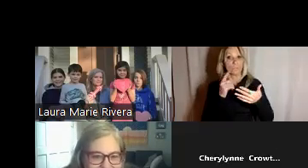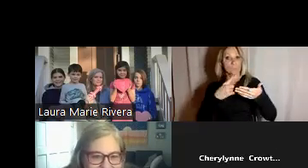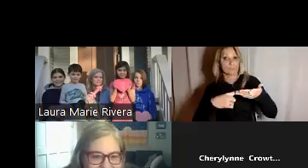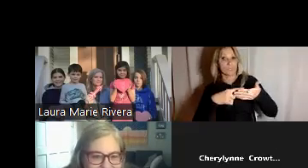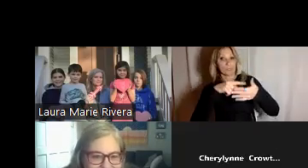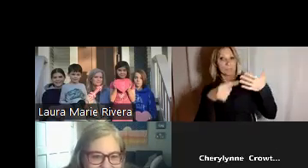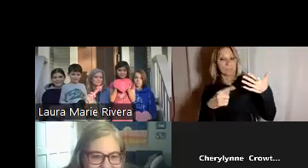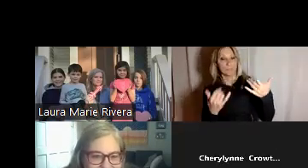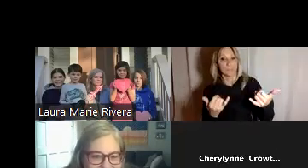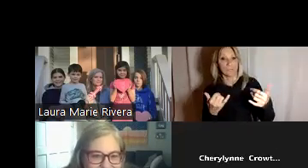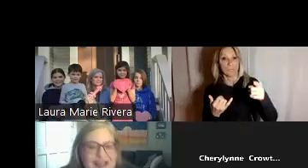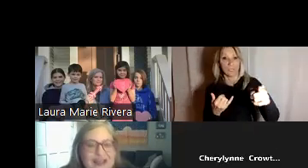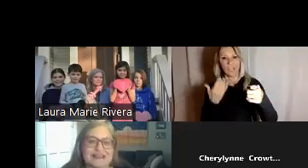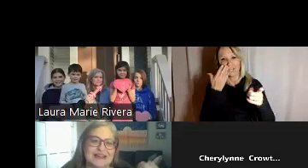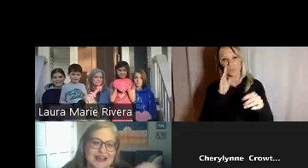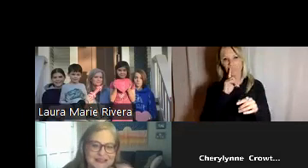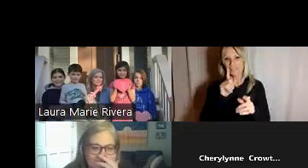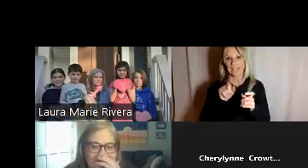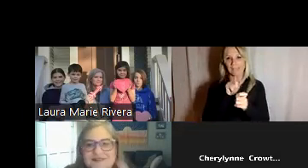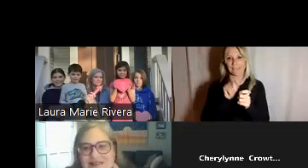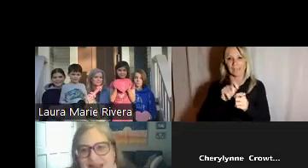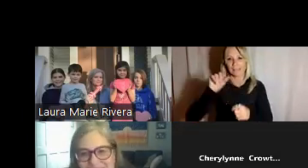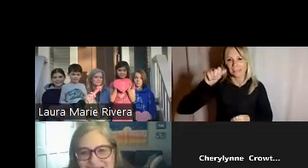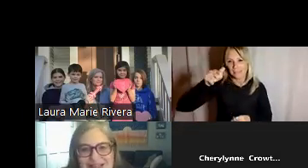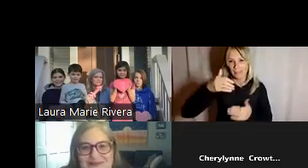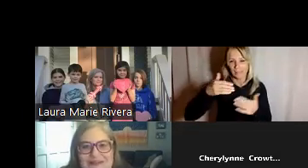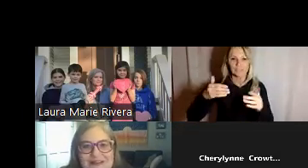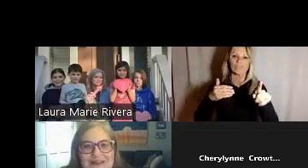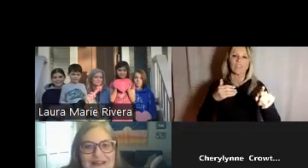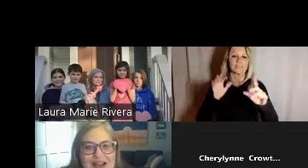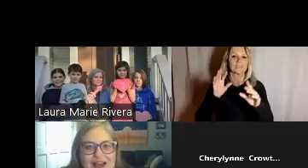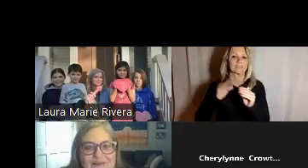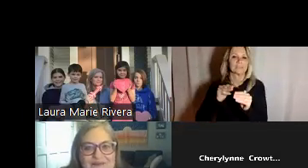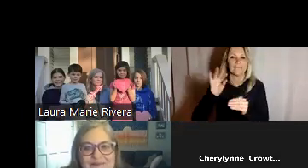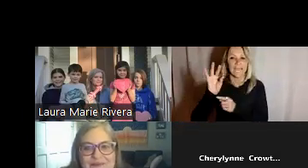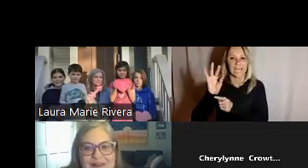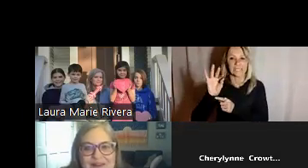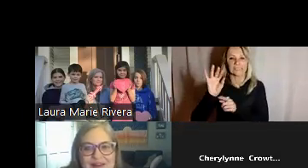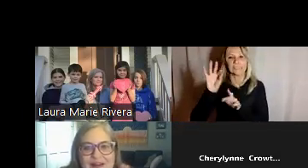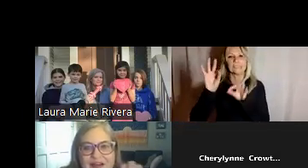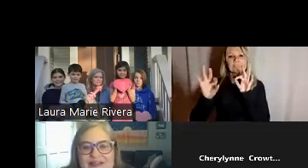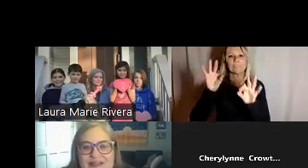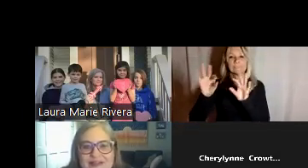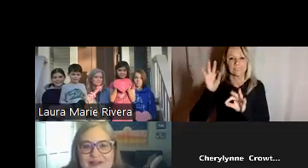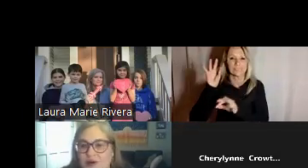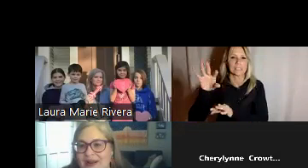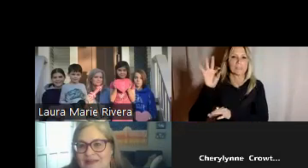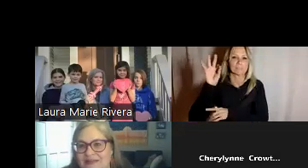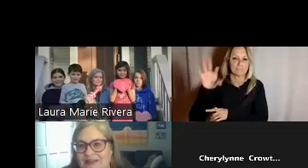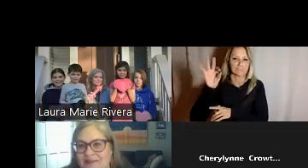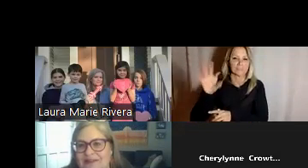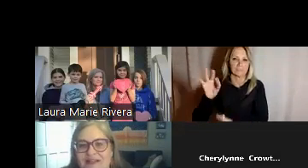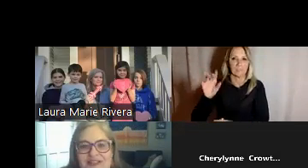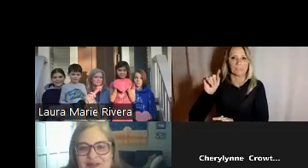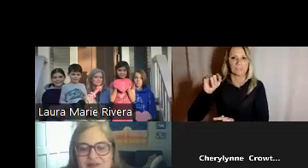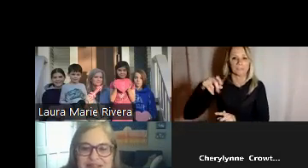these are actually 10 things i think i got to nine sorry so it's nine tips um i see that there's one hand